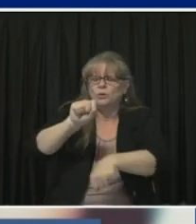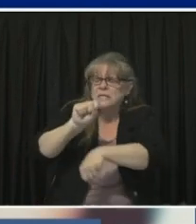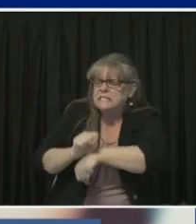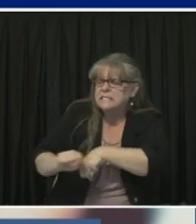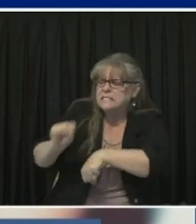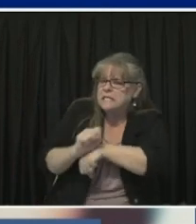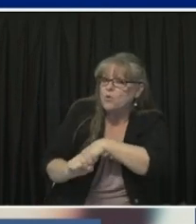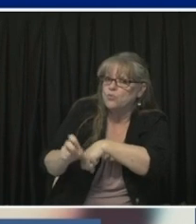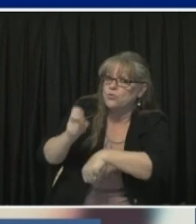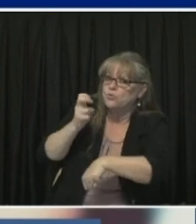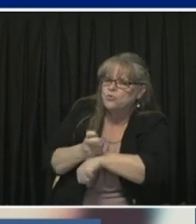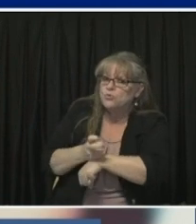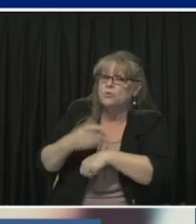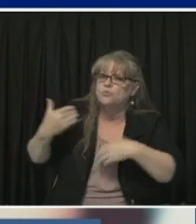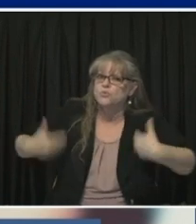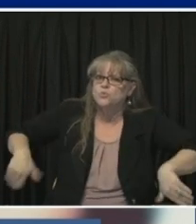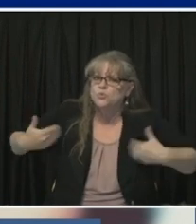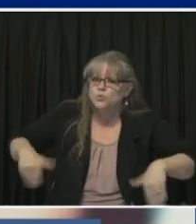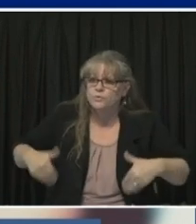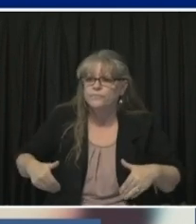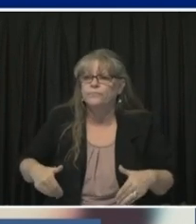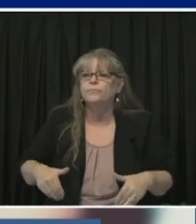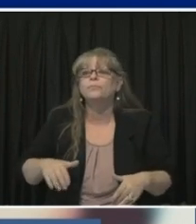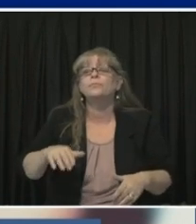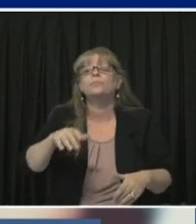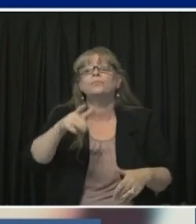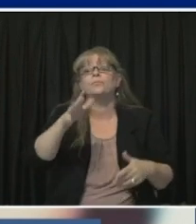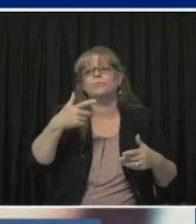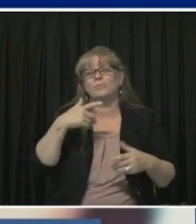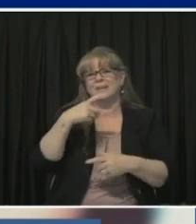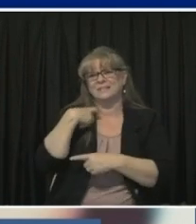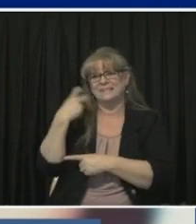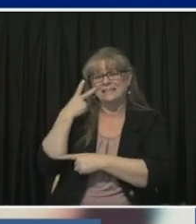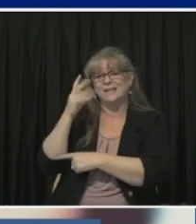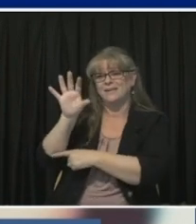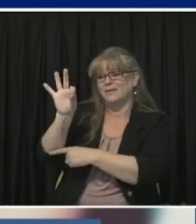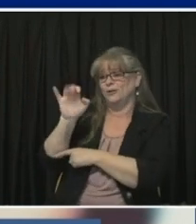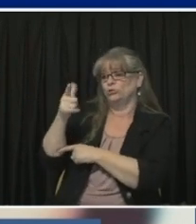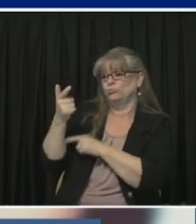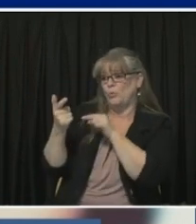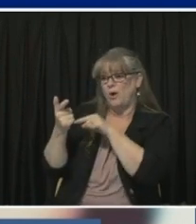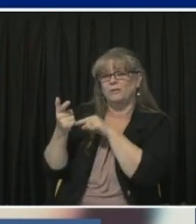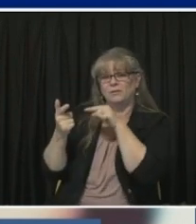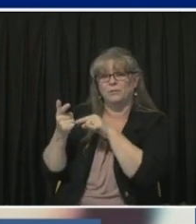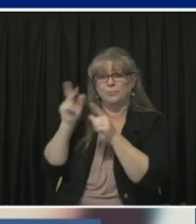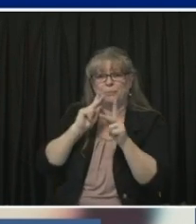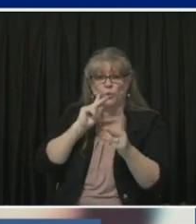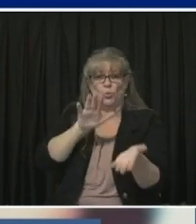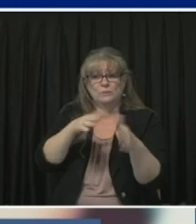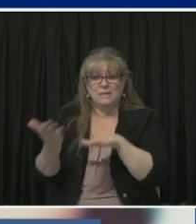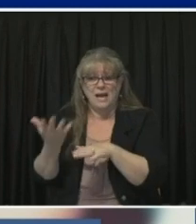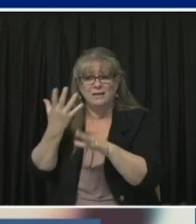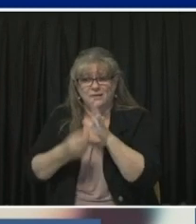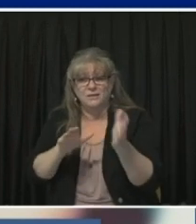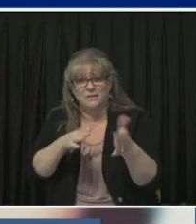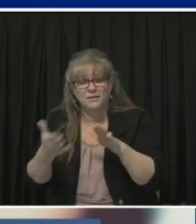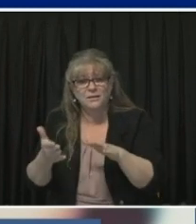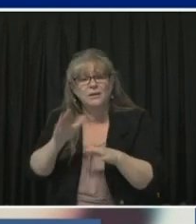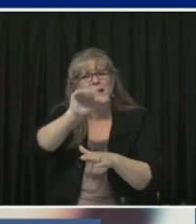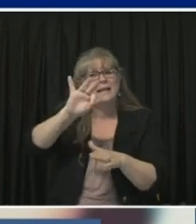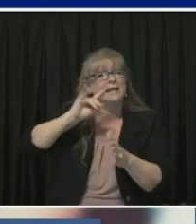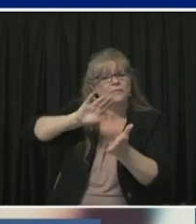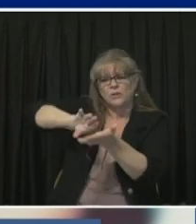be thousands of deaths in Colorado if not for all of the folks, including the nurses and doctors, really rising